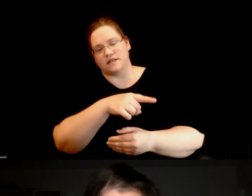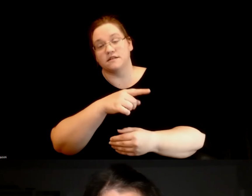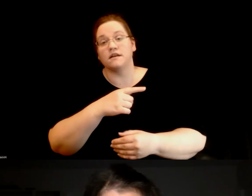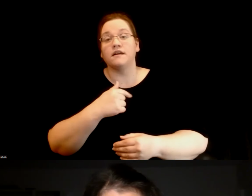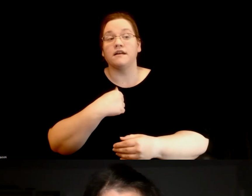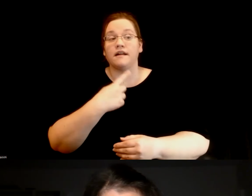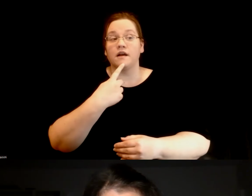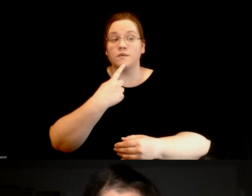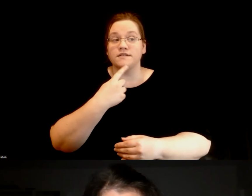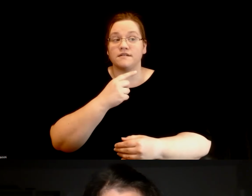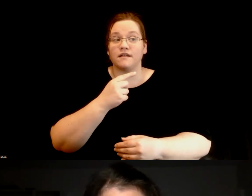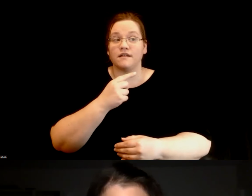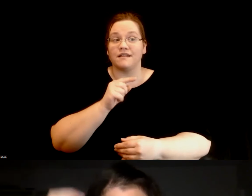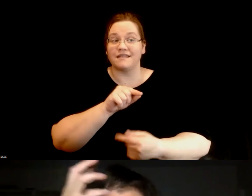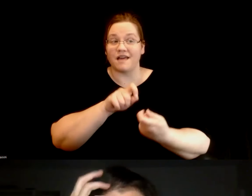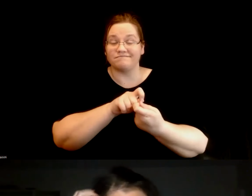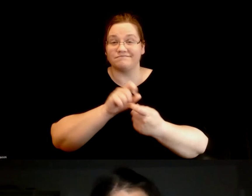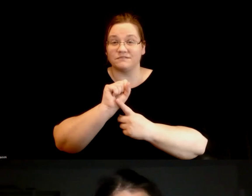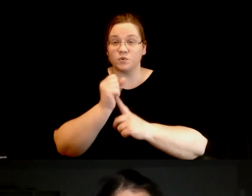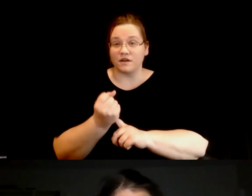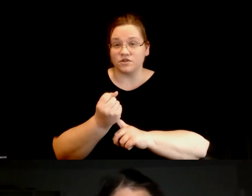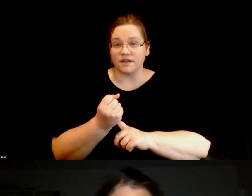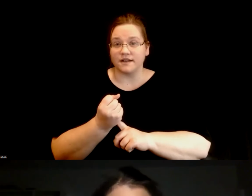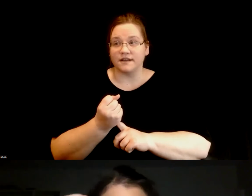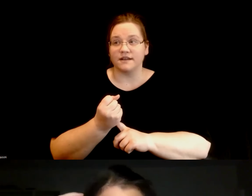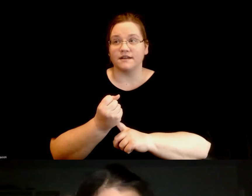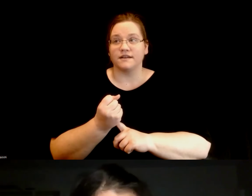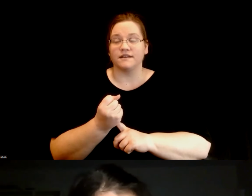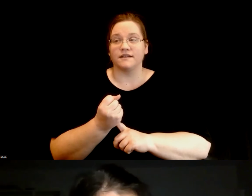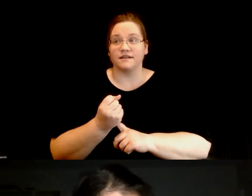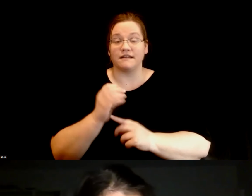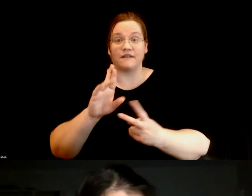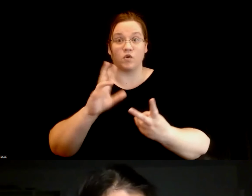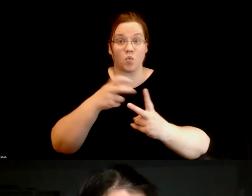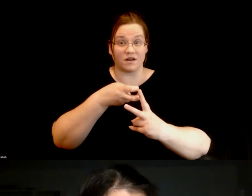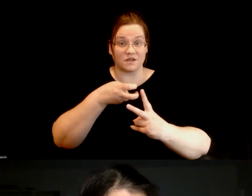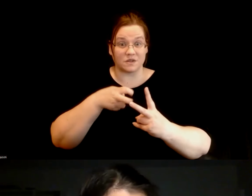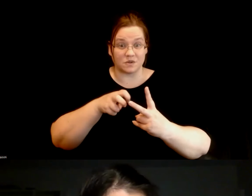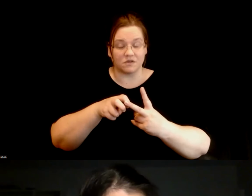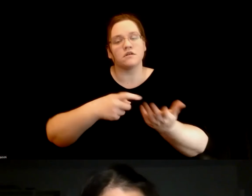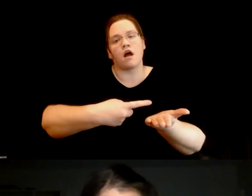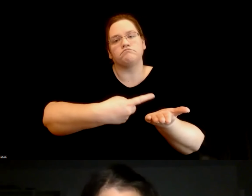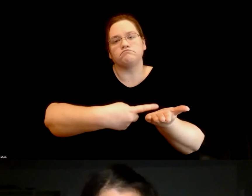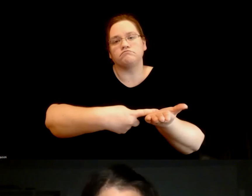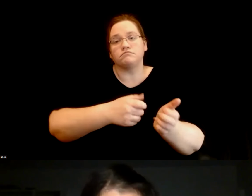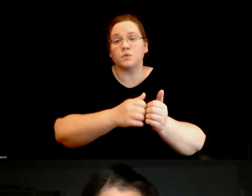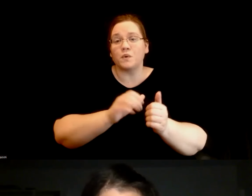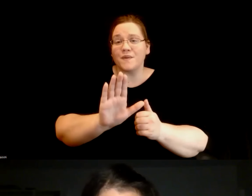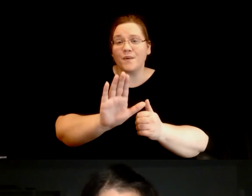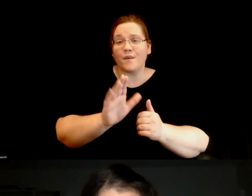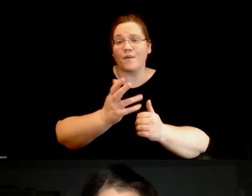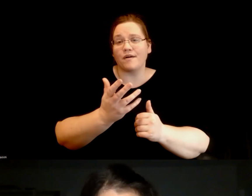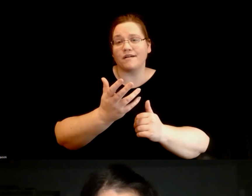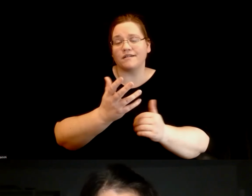that particular situation, if you are wanting to switch, I would chat with your